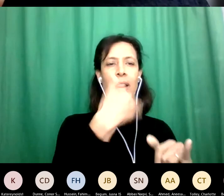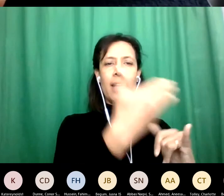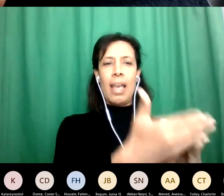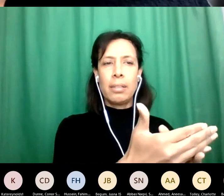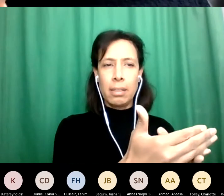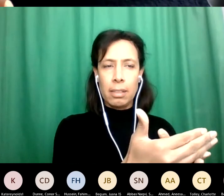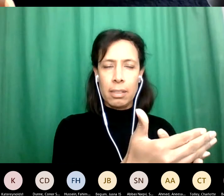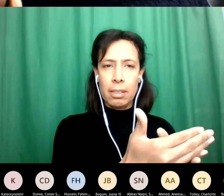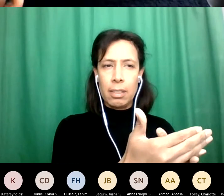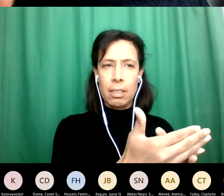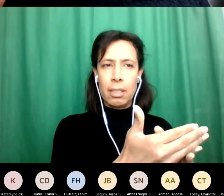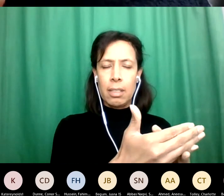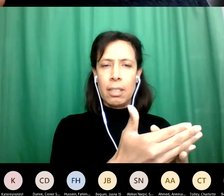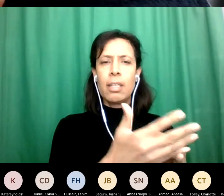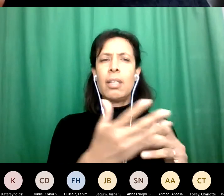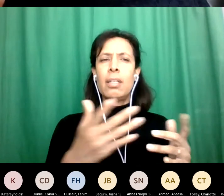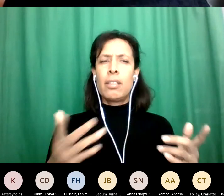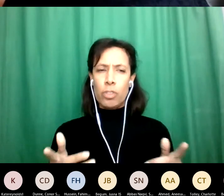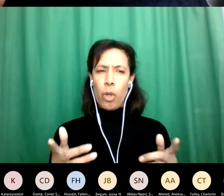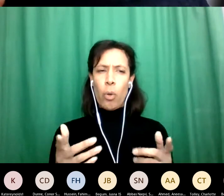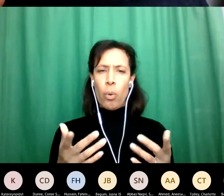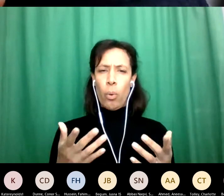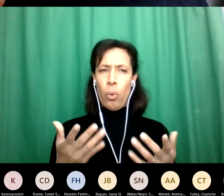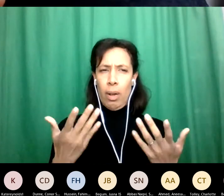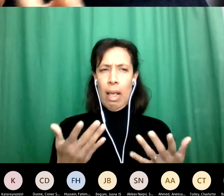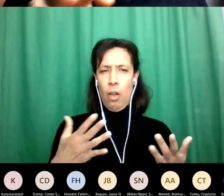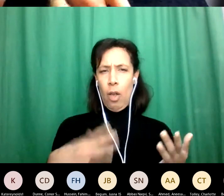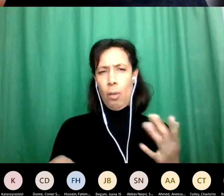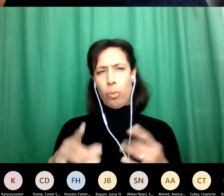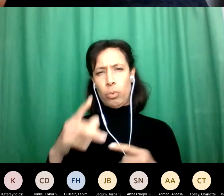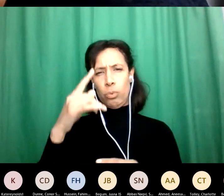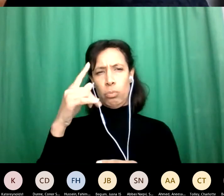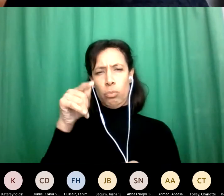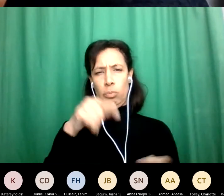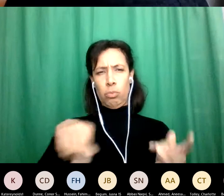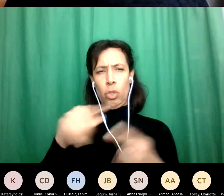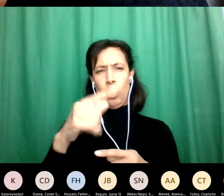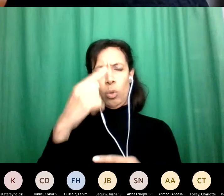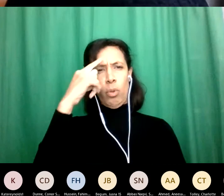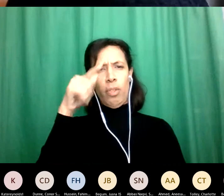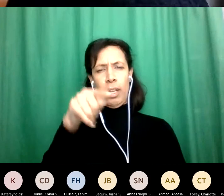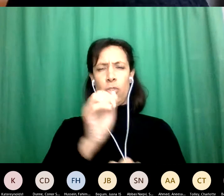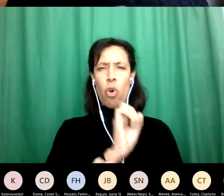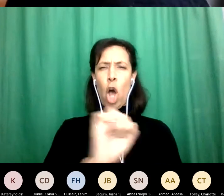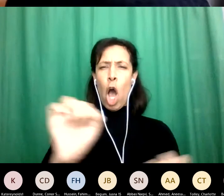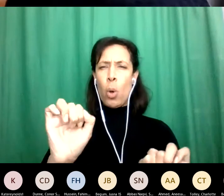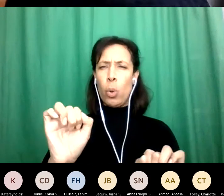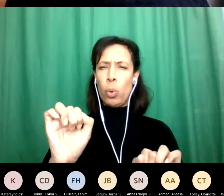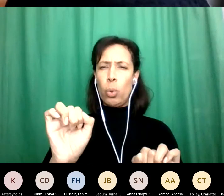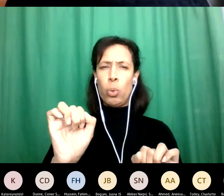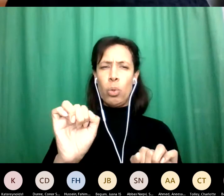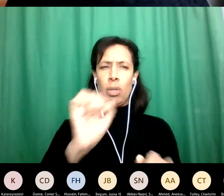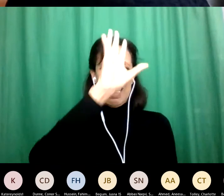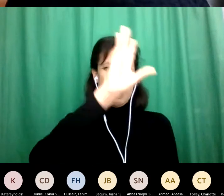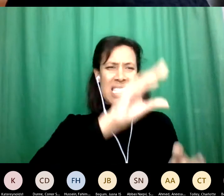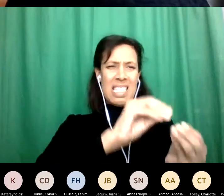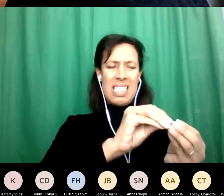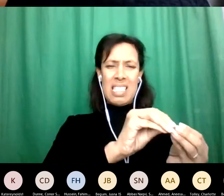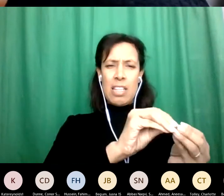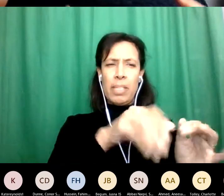But I want you to think now about your own summative marks as a student at university and think about what they look